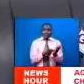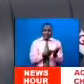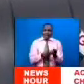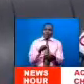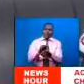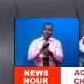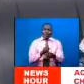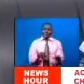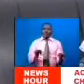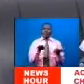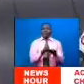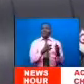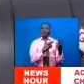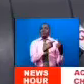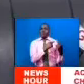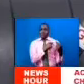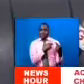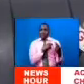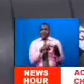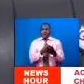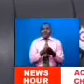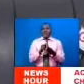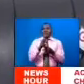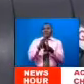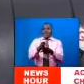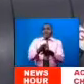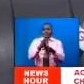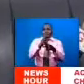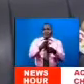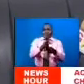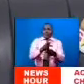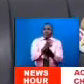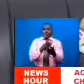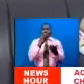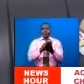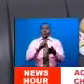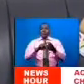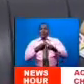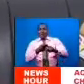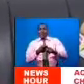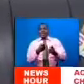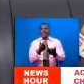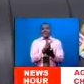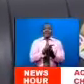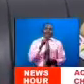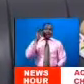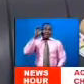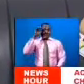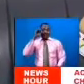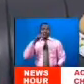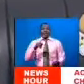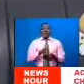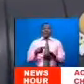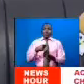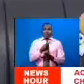very important role in maintaining a certain level of friendship between the two countries, even as we agreed